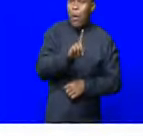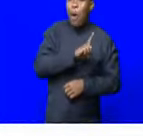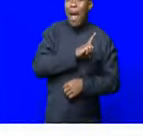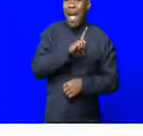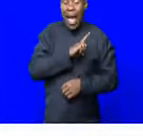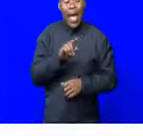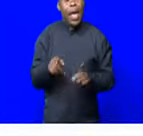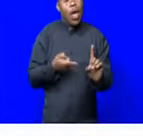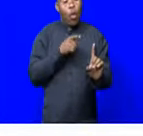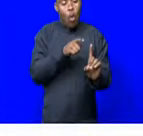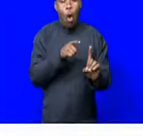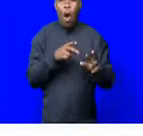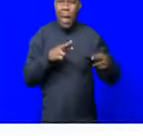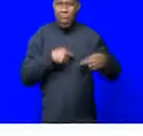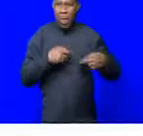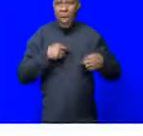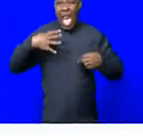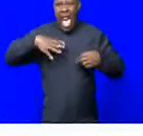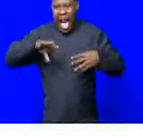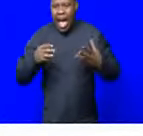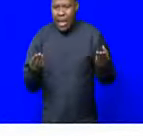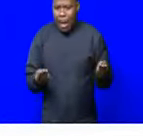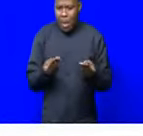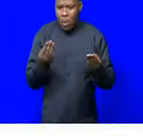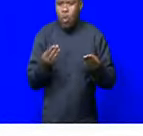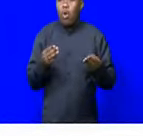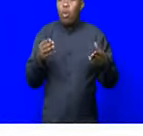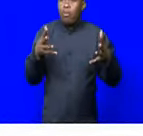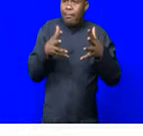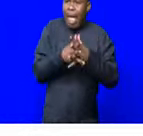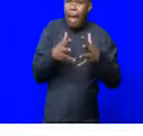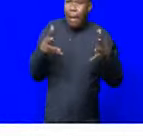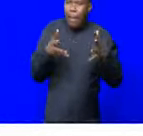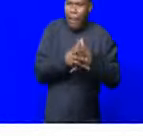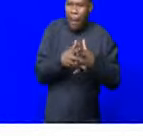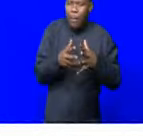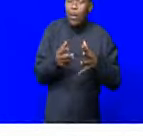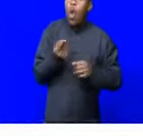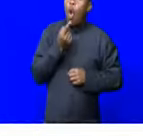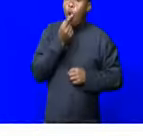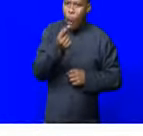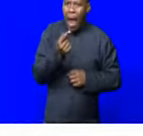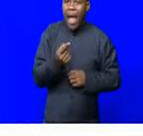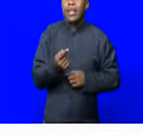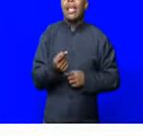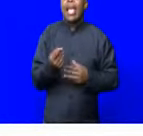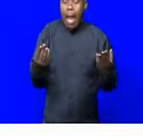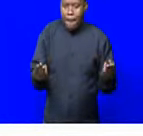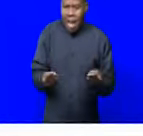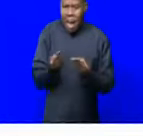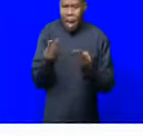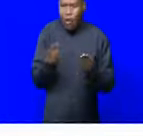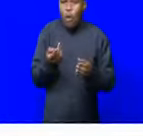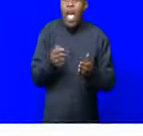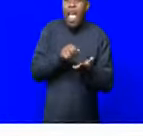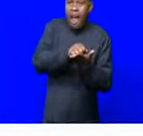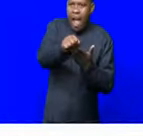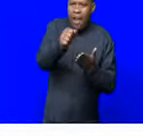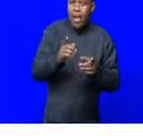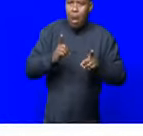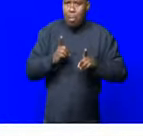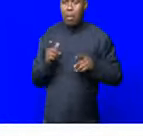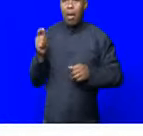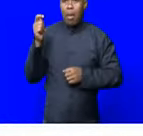Kingdom of Eswatini. According to reports, Mr. Mngomezulu called a meeting where he told those in attendance not to